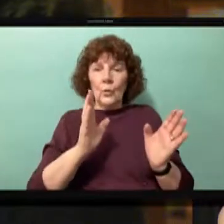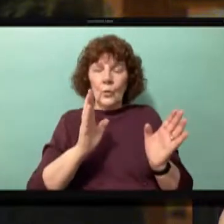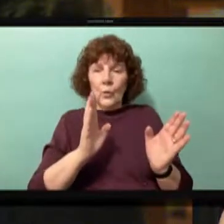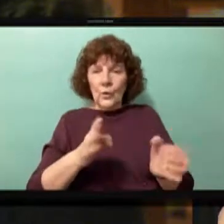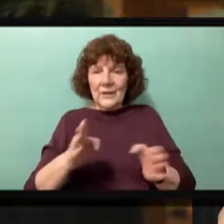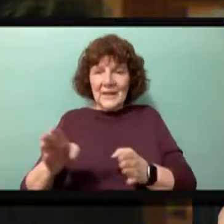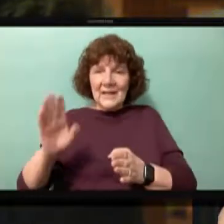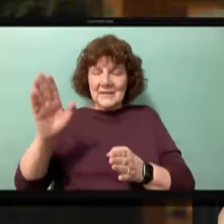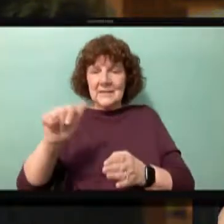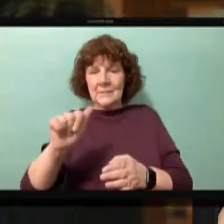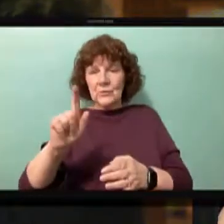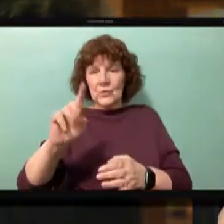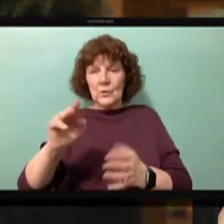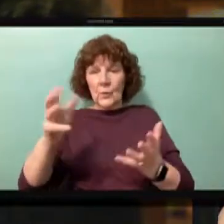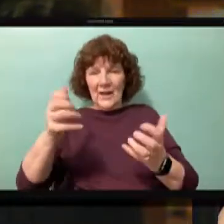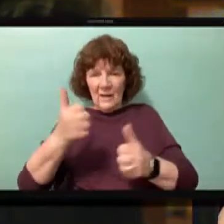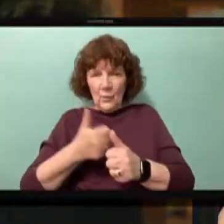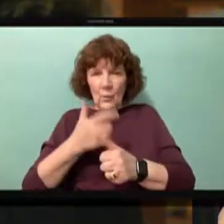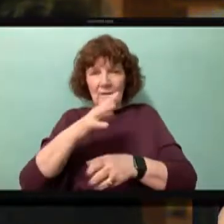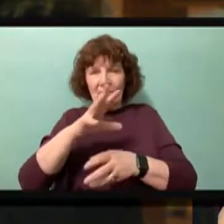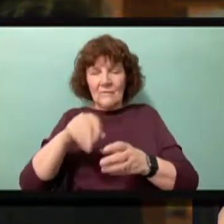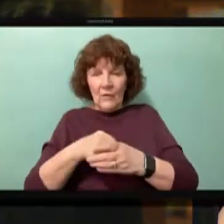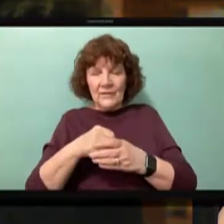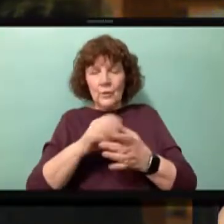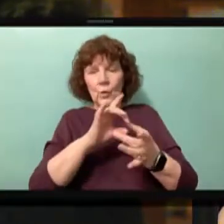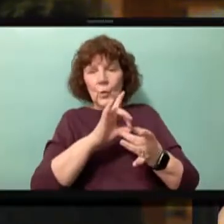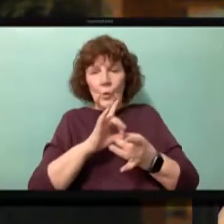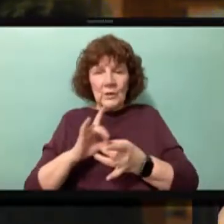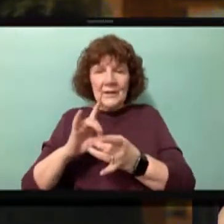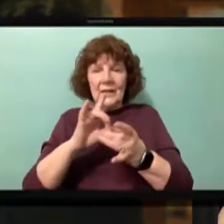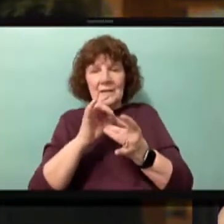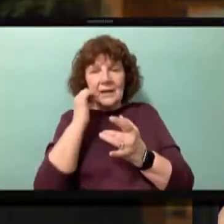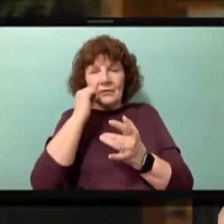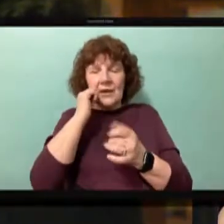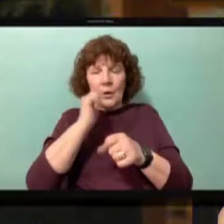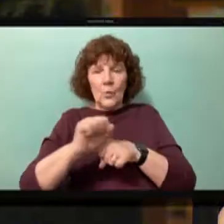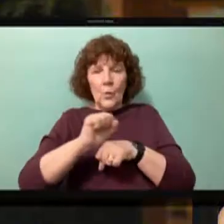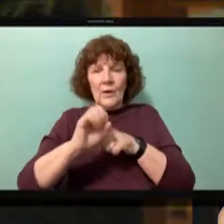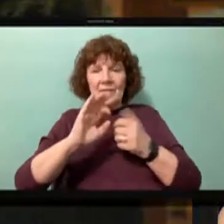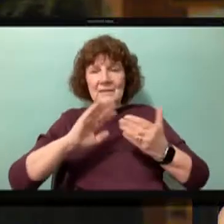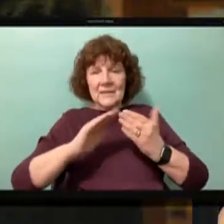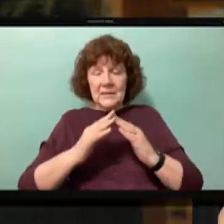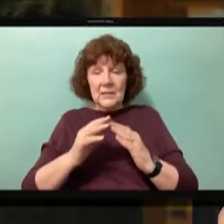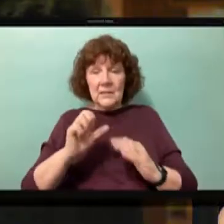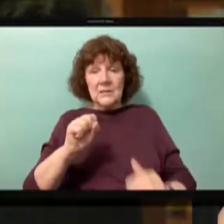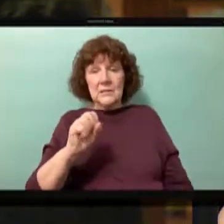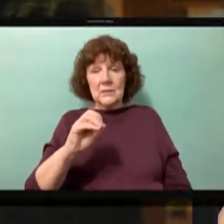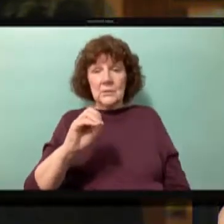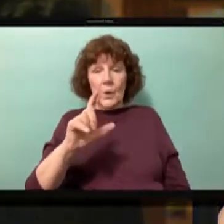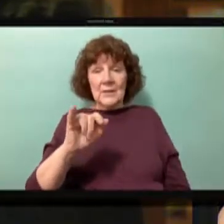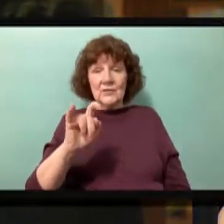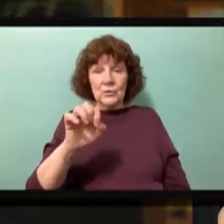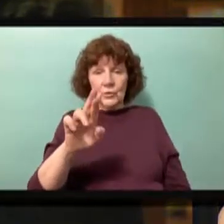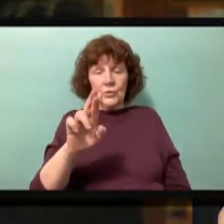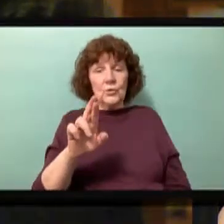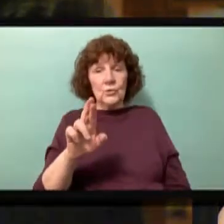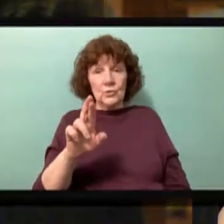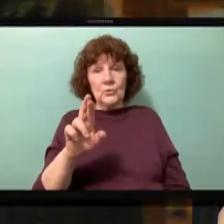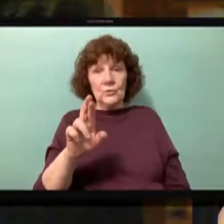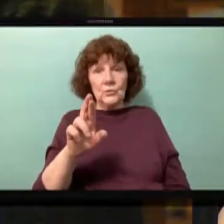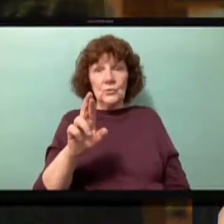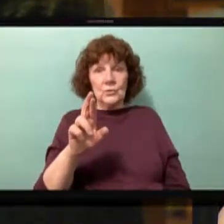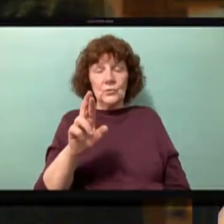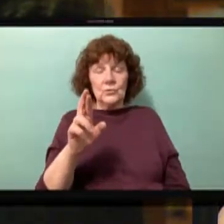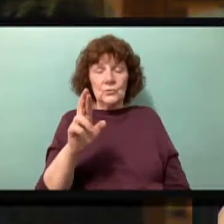role in the day-to-day work of the city. The solicitor and the associate solicitors and assistant solicitors